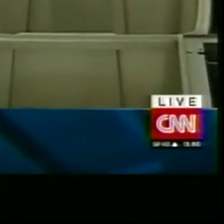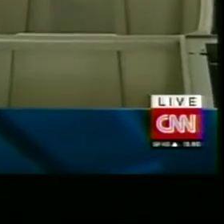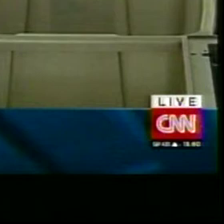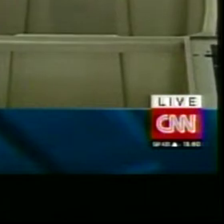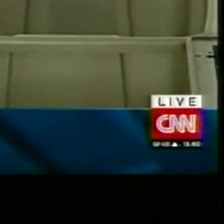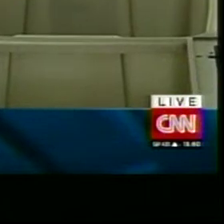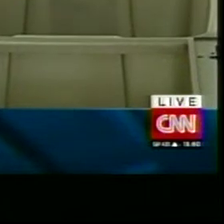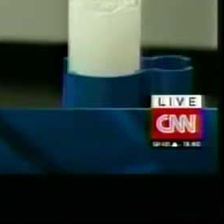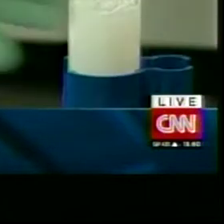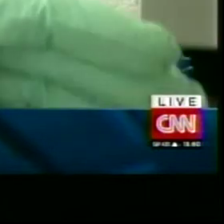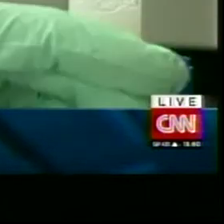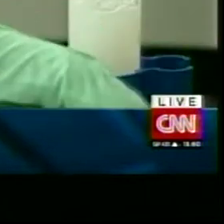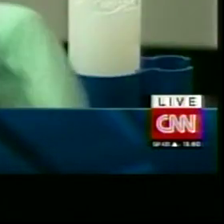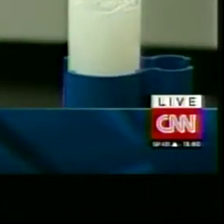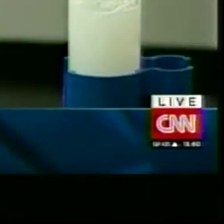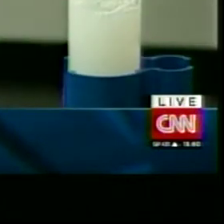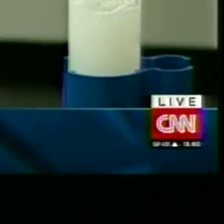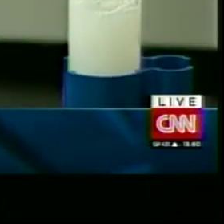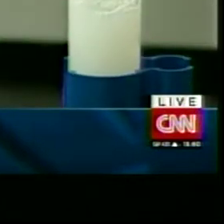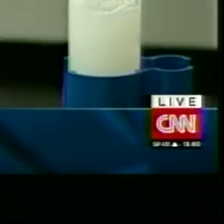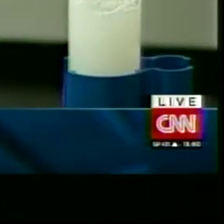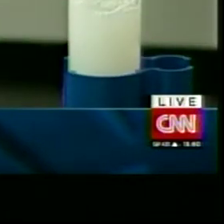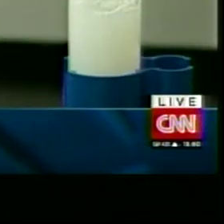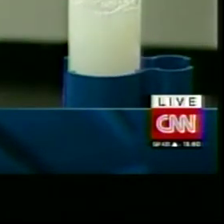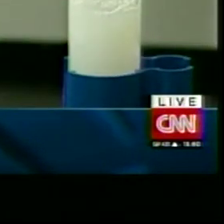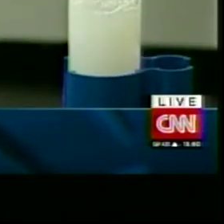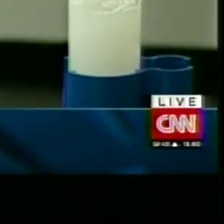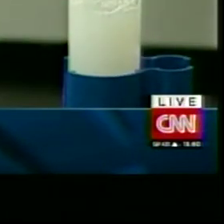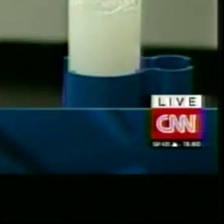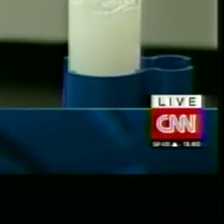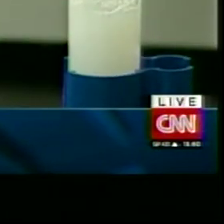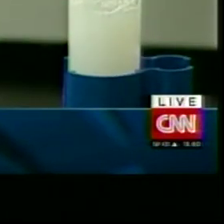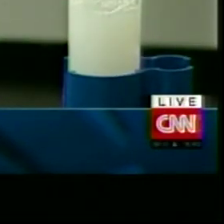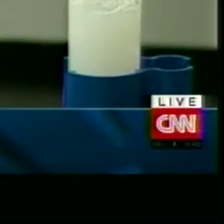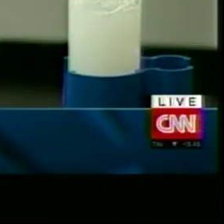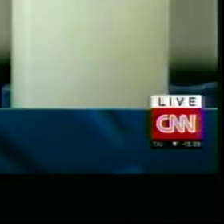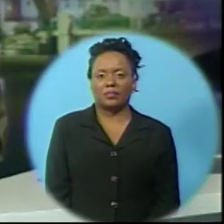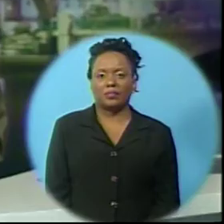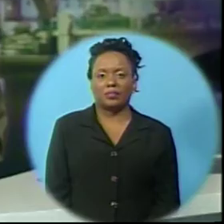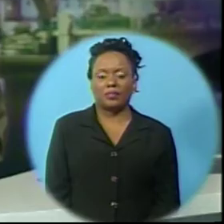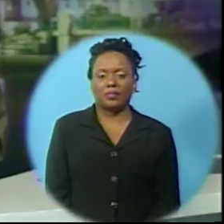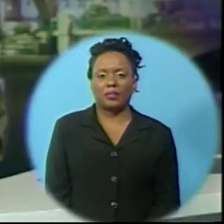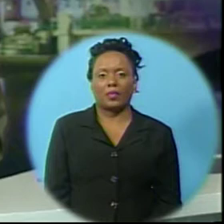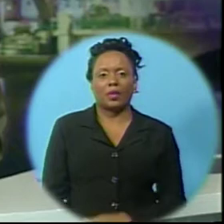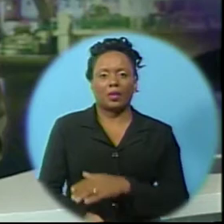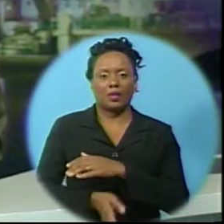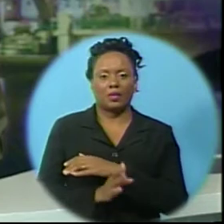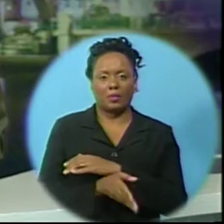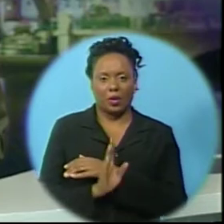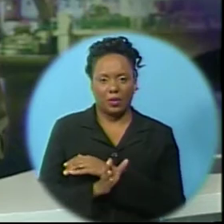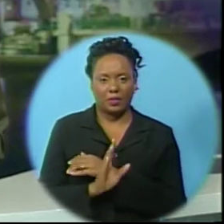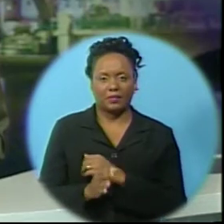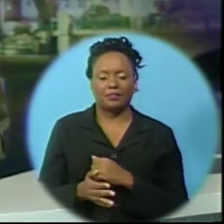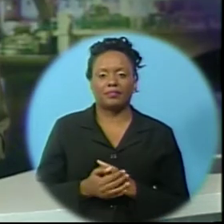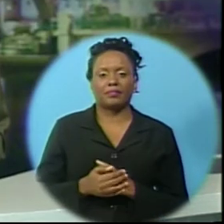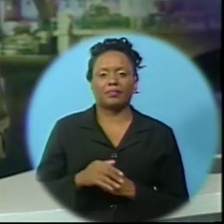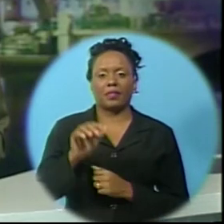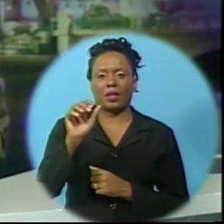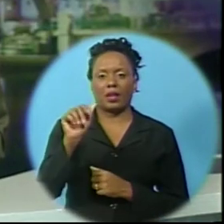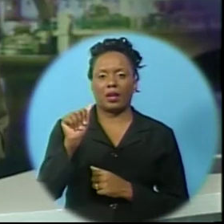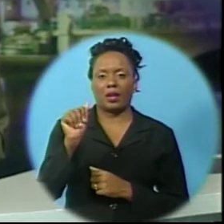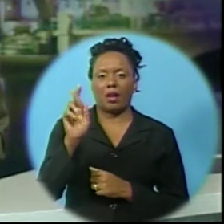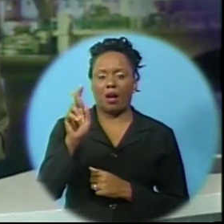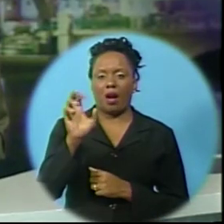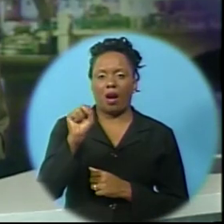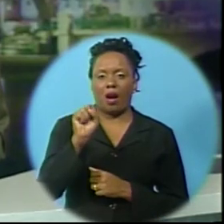public crisis of confidence in athletics that there was in cycling, yes, but we need to wait and see. In football, Arsene Wenger